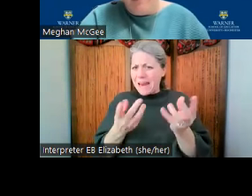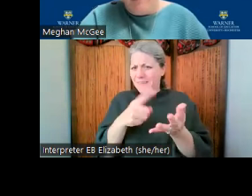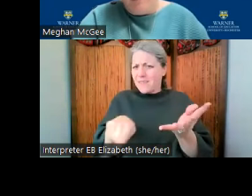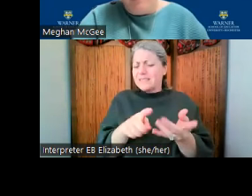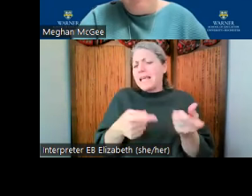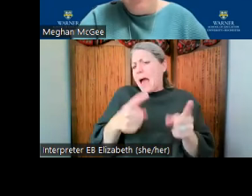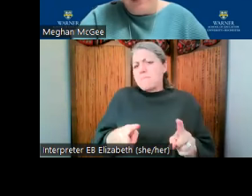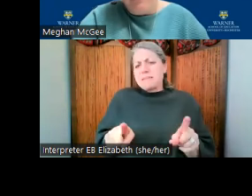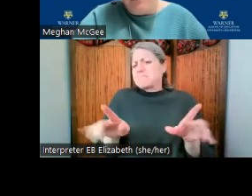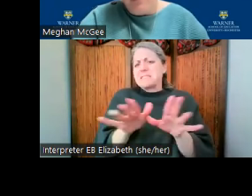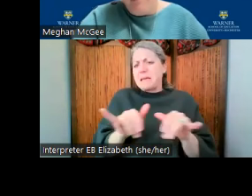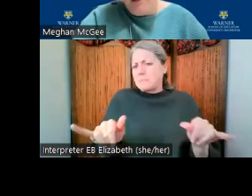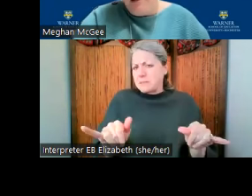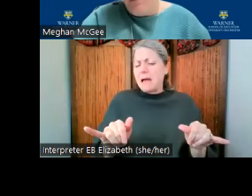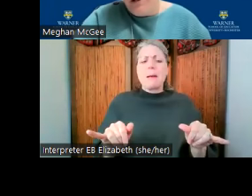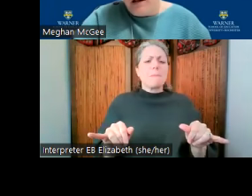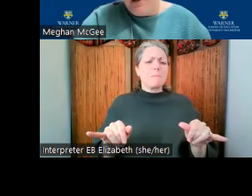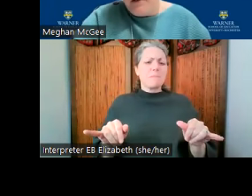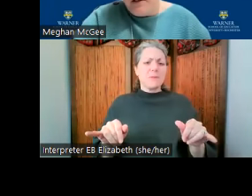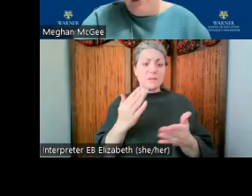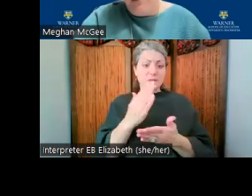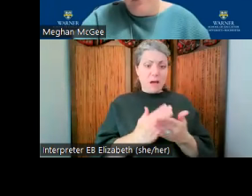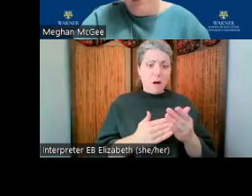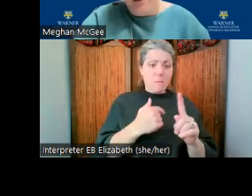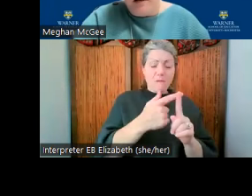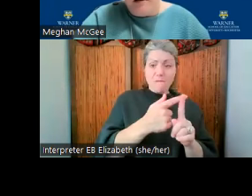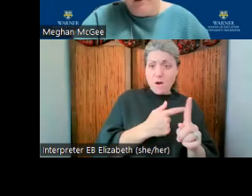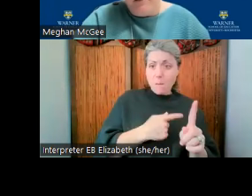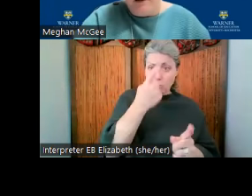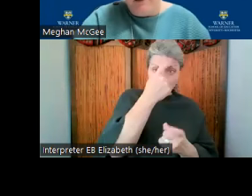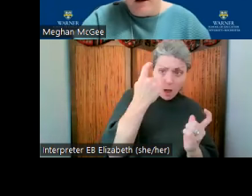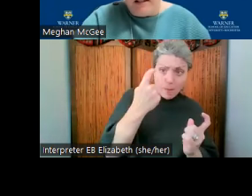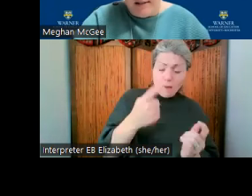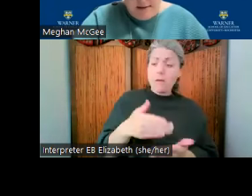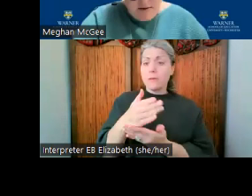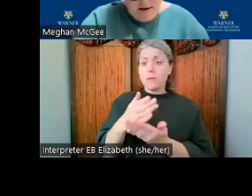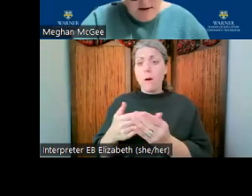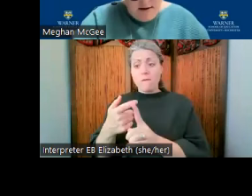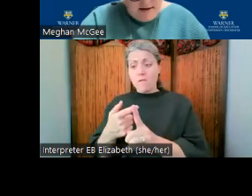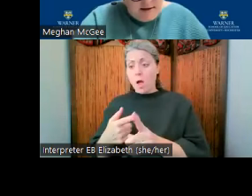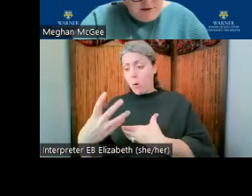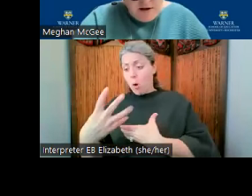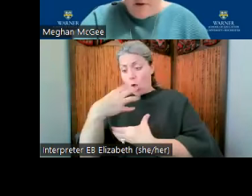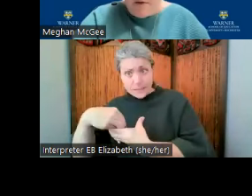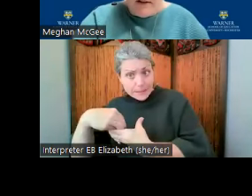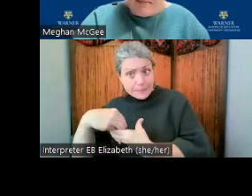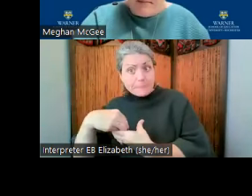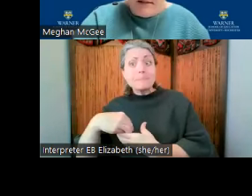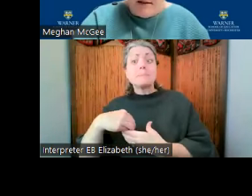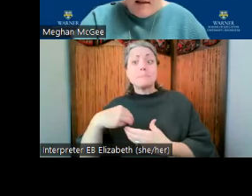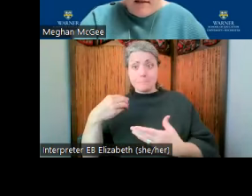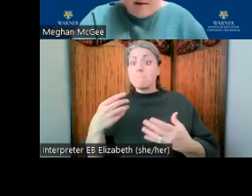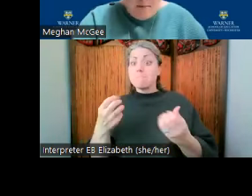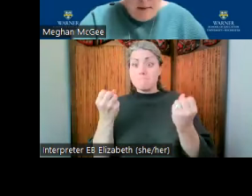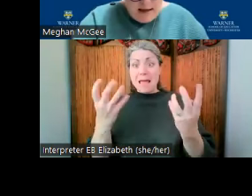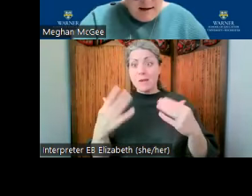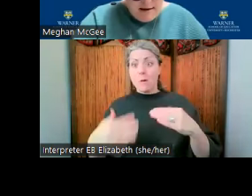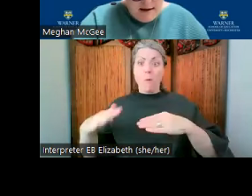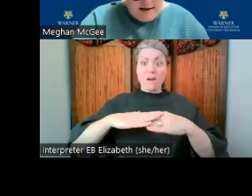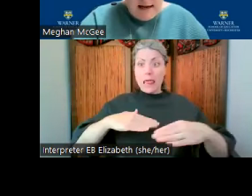observation originated from trauma and which observation originated from the field of autism. These are the overlaps